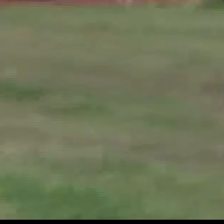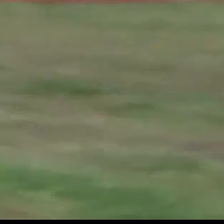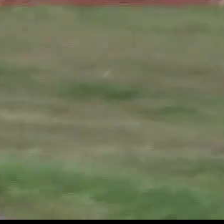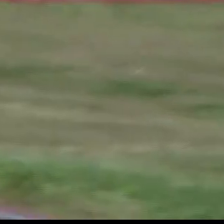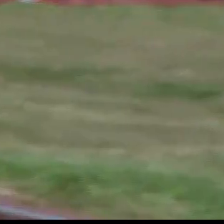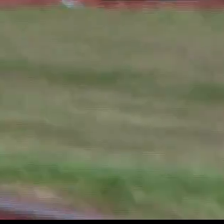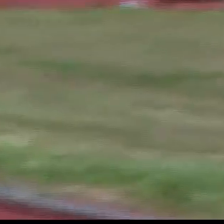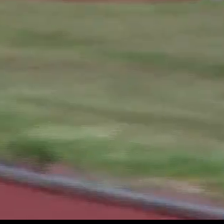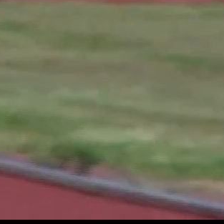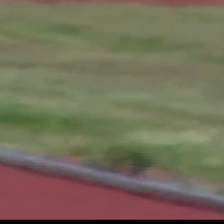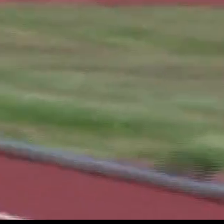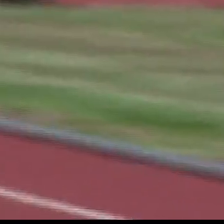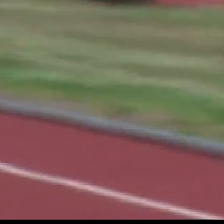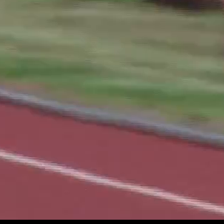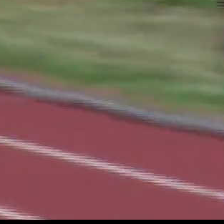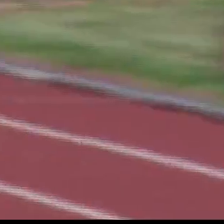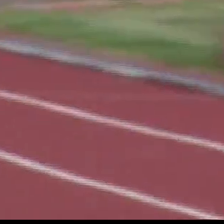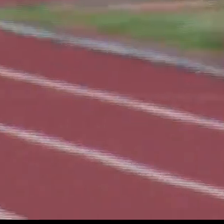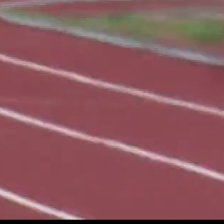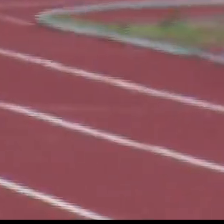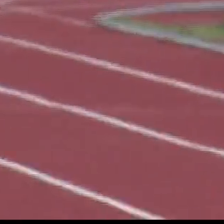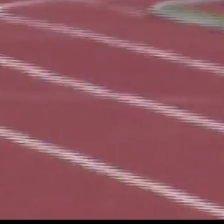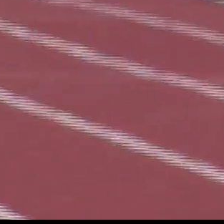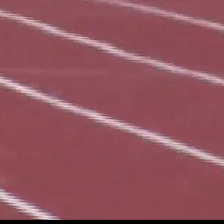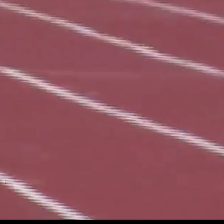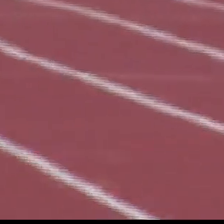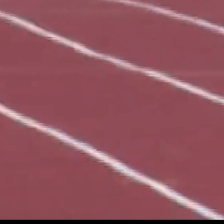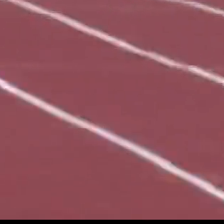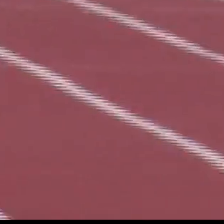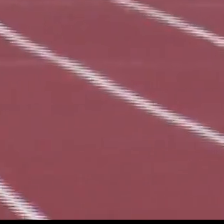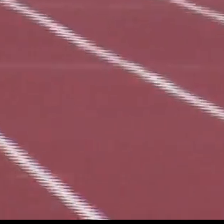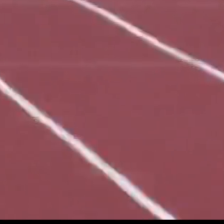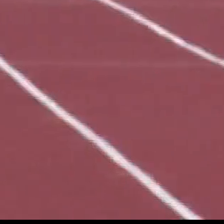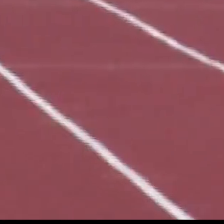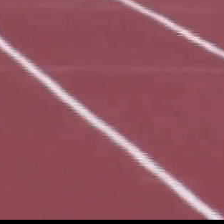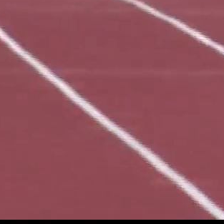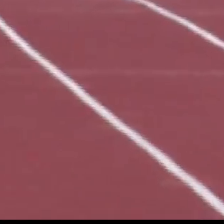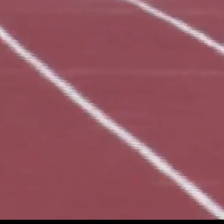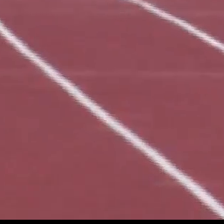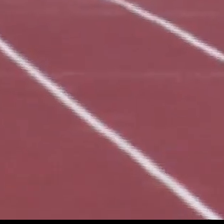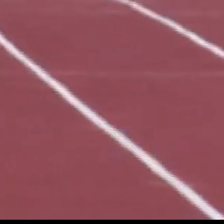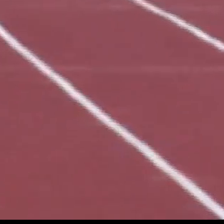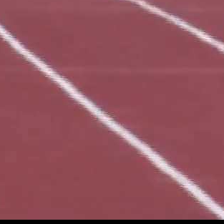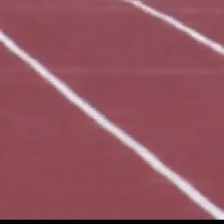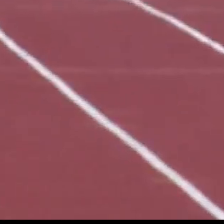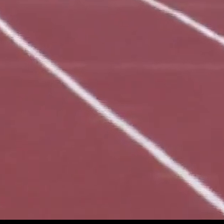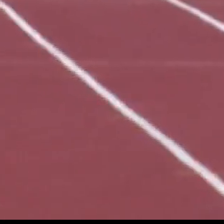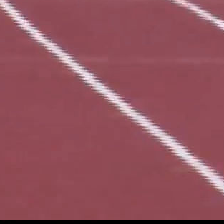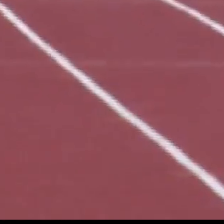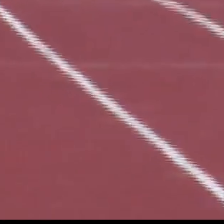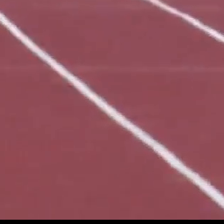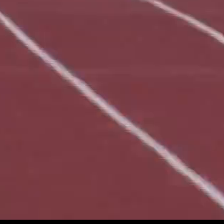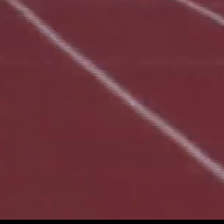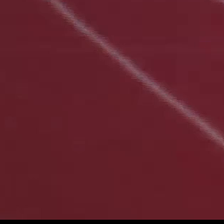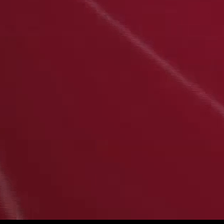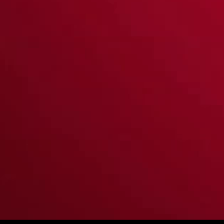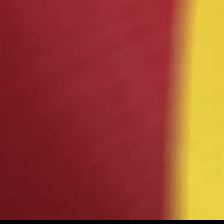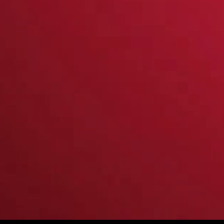Well, coming up in sports, more honors for Sir Arlington. You're watching the Bahamas Tonight.